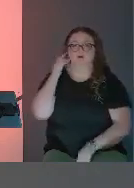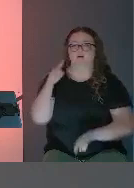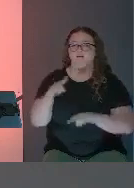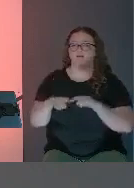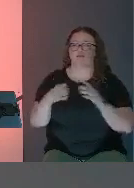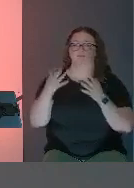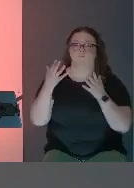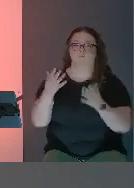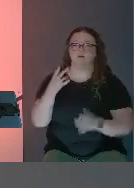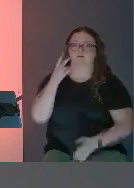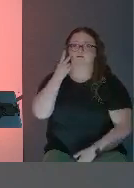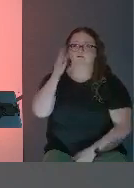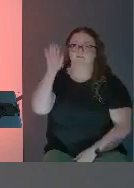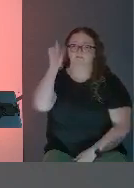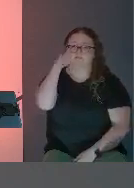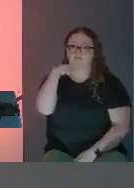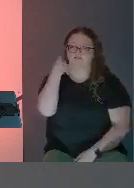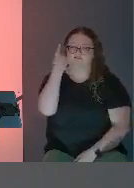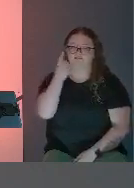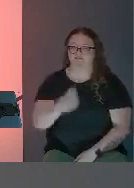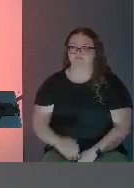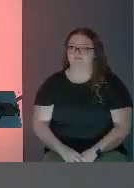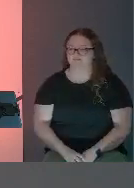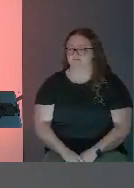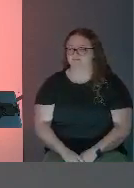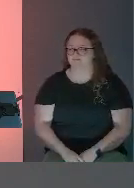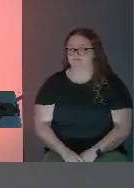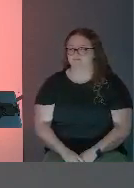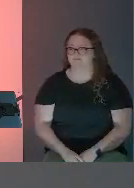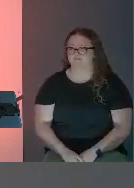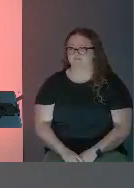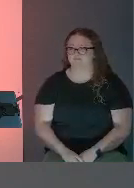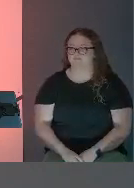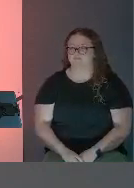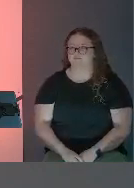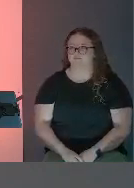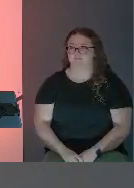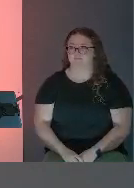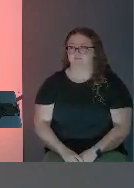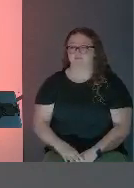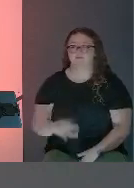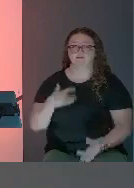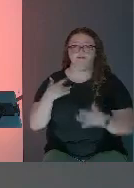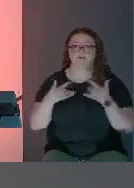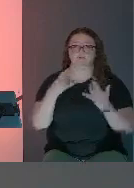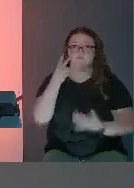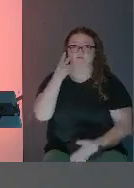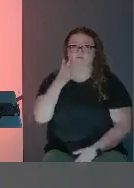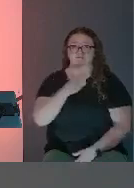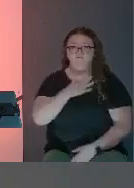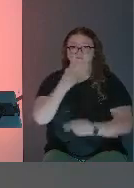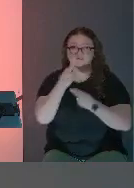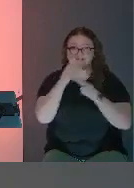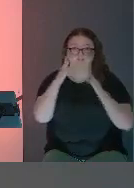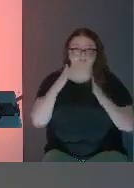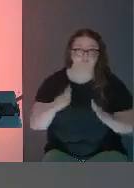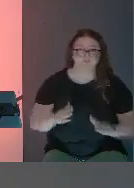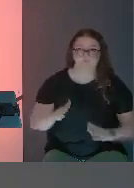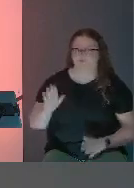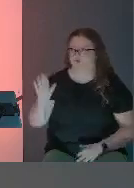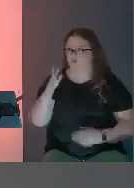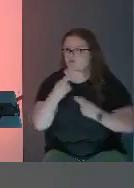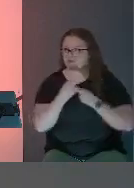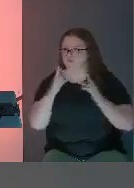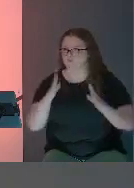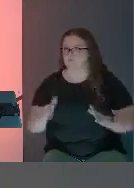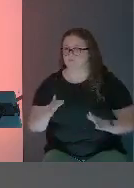face. I can't wait to see my Redeemer, because my Redeemer, your Redeemer,